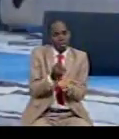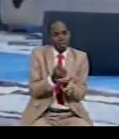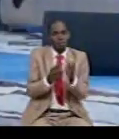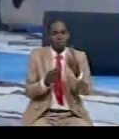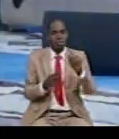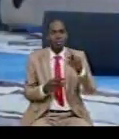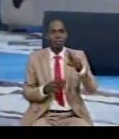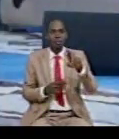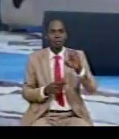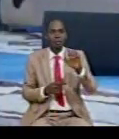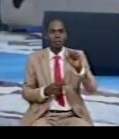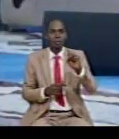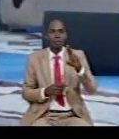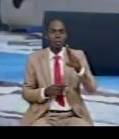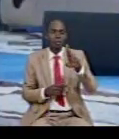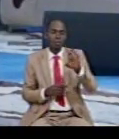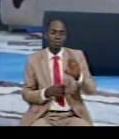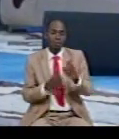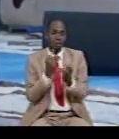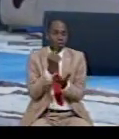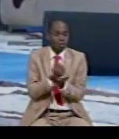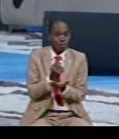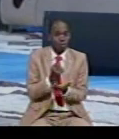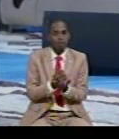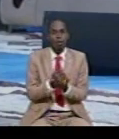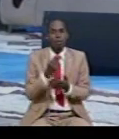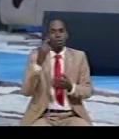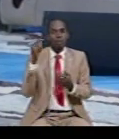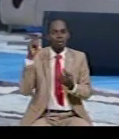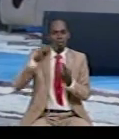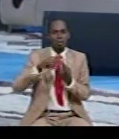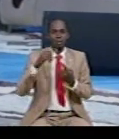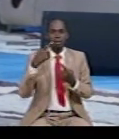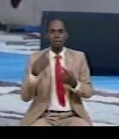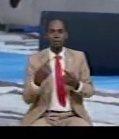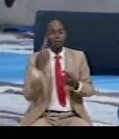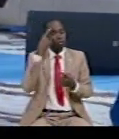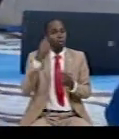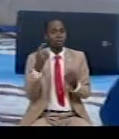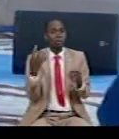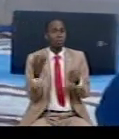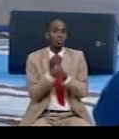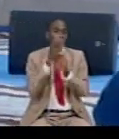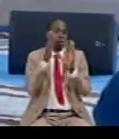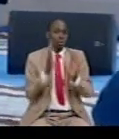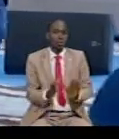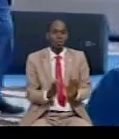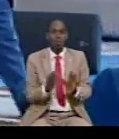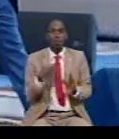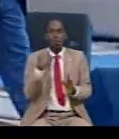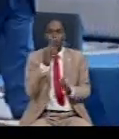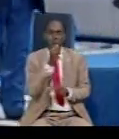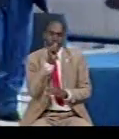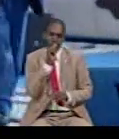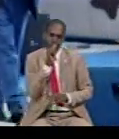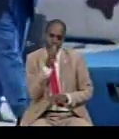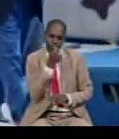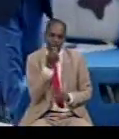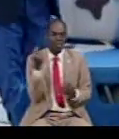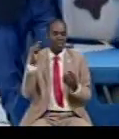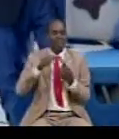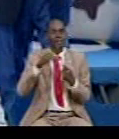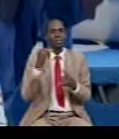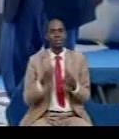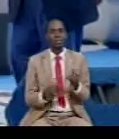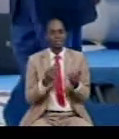the transformed who endure. Those are the people, they are the treasure of salvation, the treasure